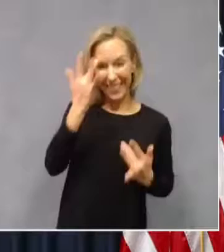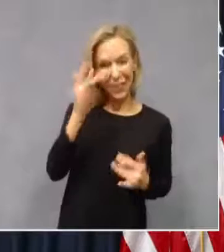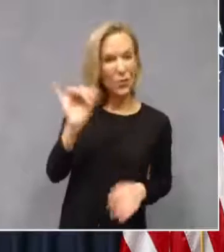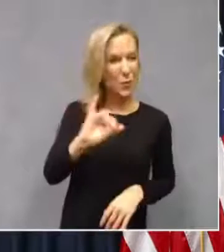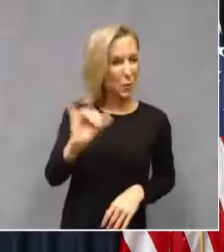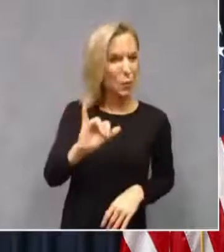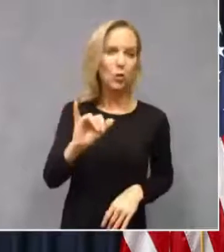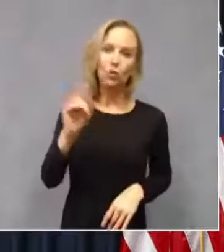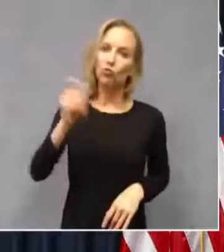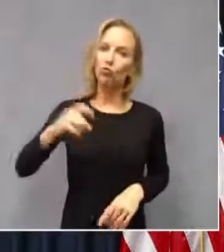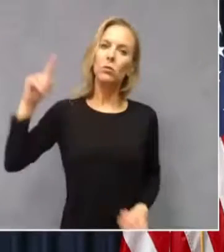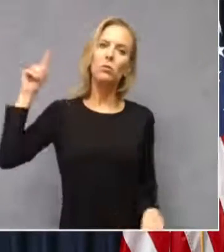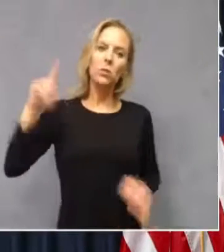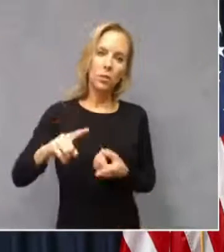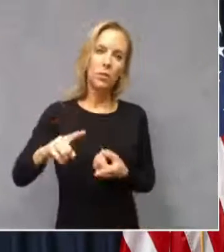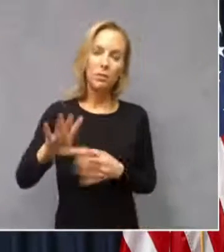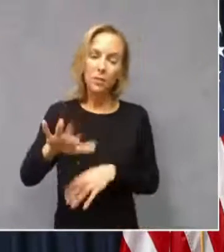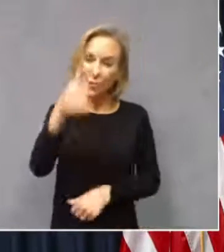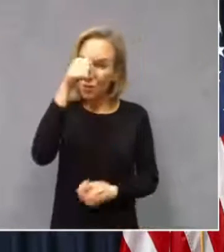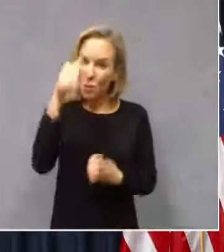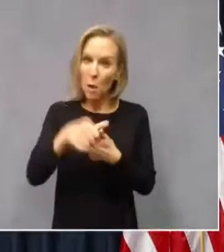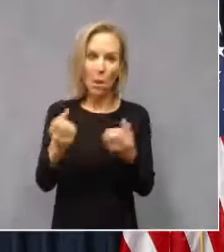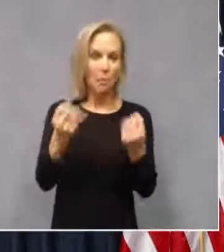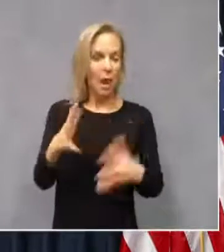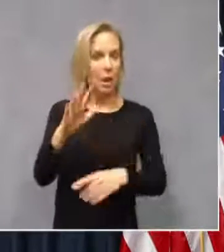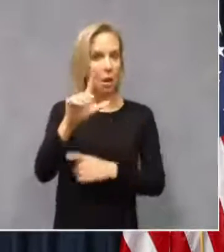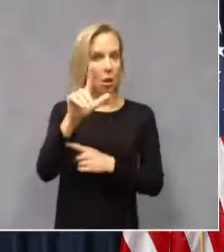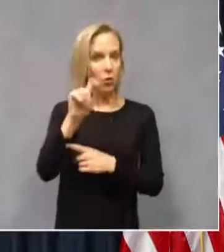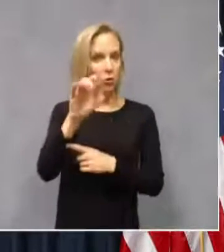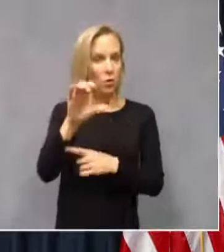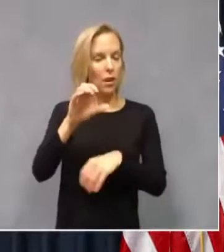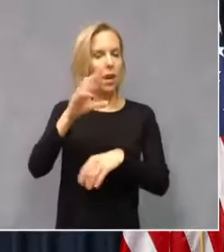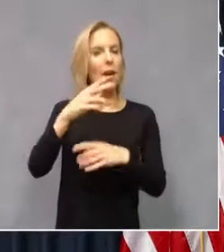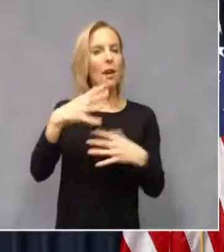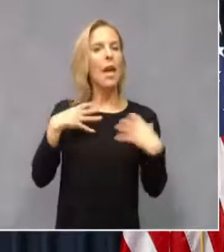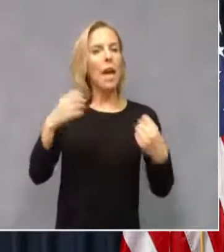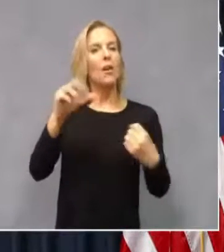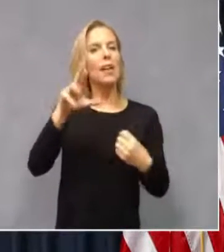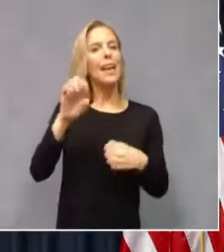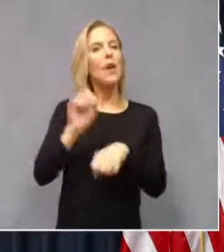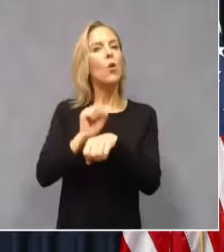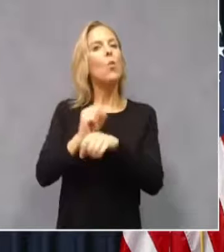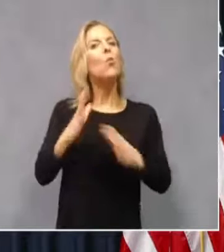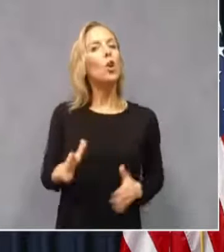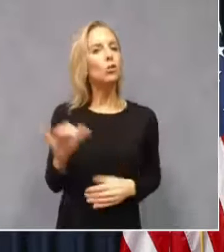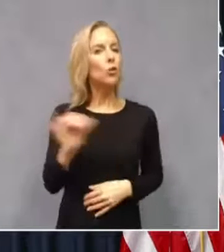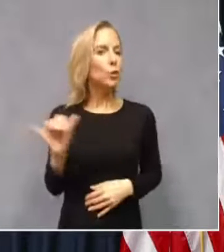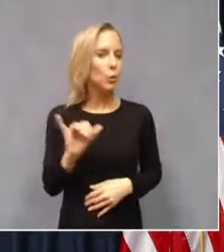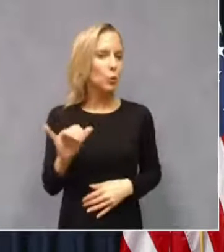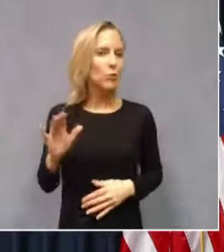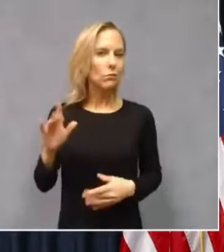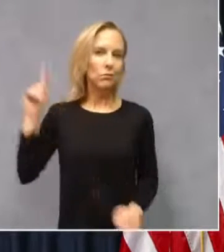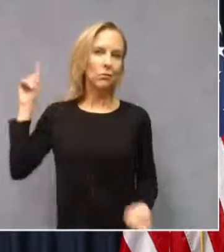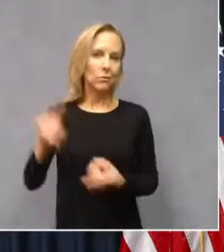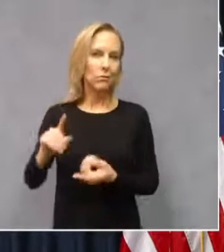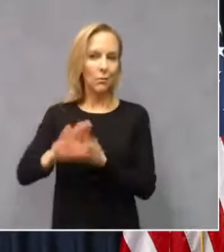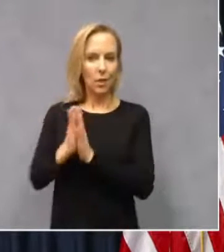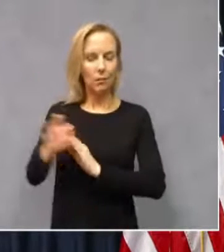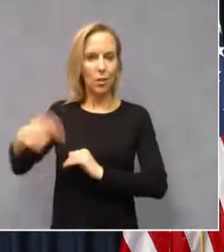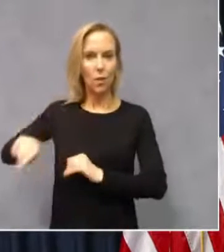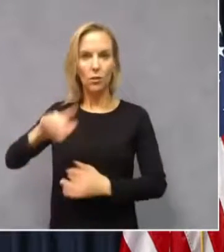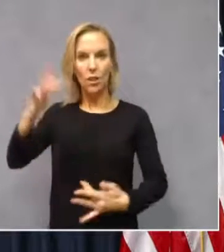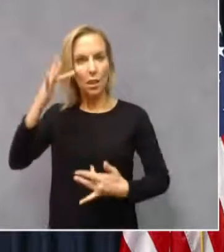as well. Remember, there are a lot of healthcare workers, so it will take some time to get through them, but that's another place that we ought to see